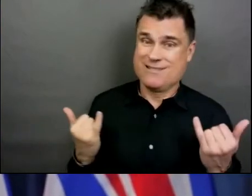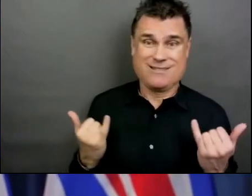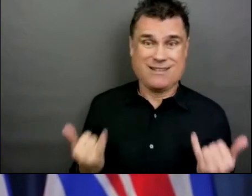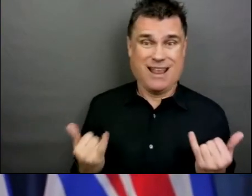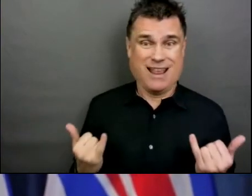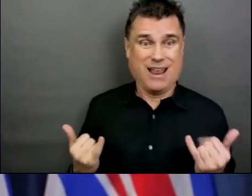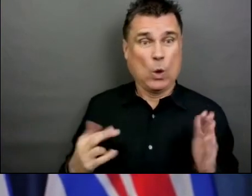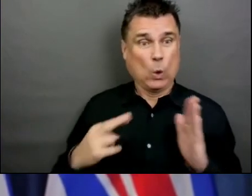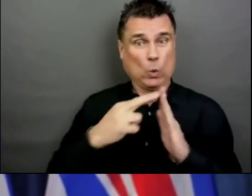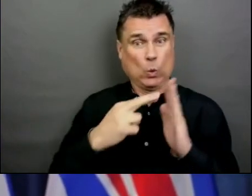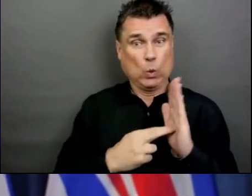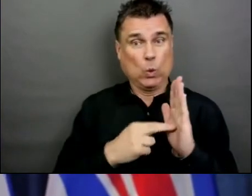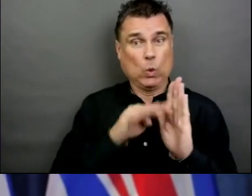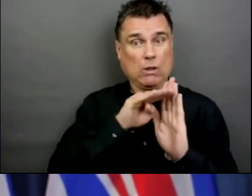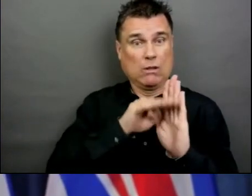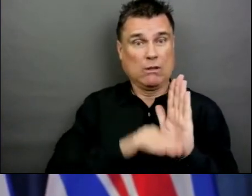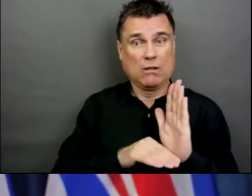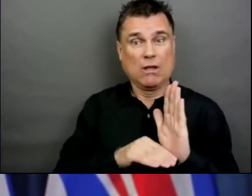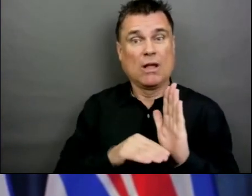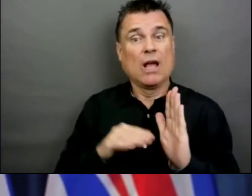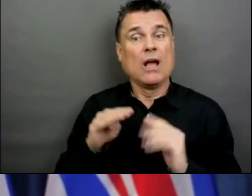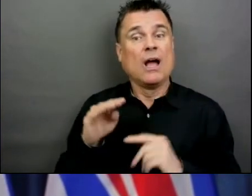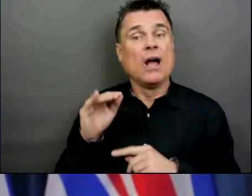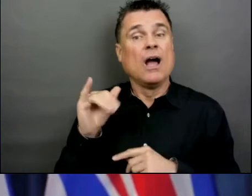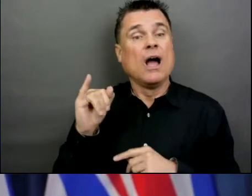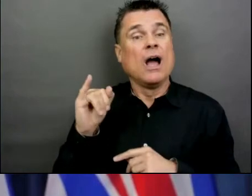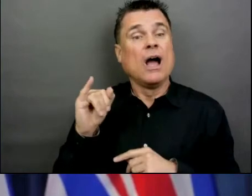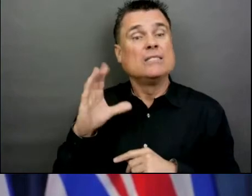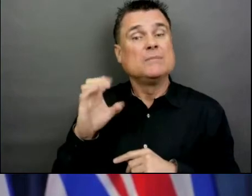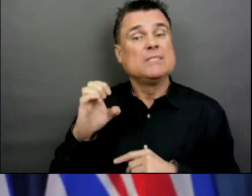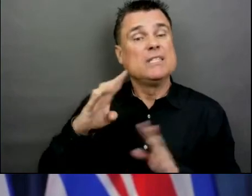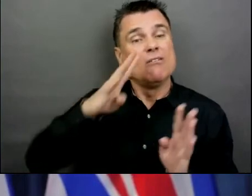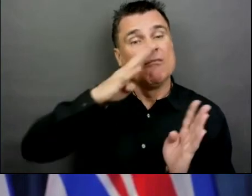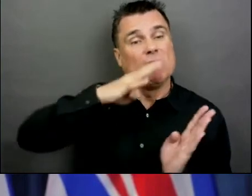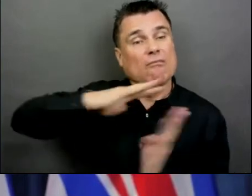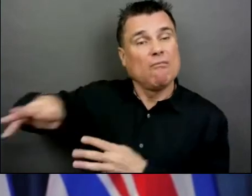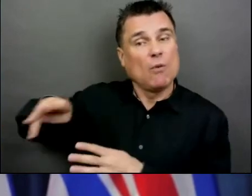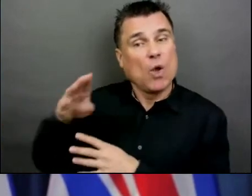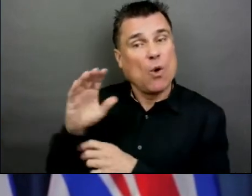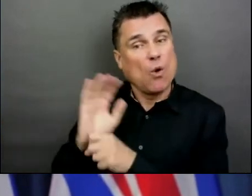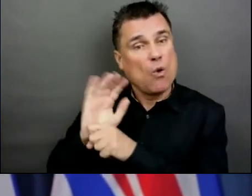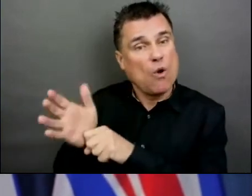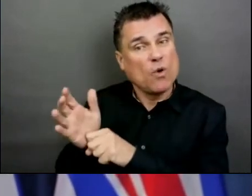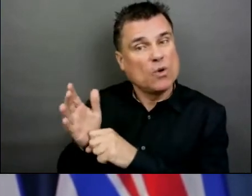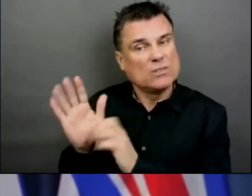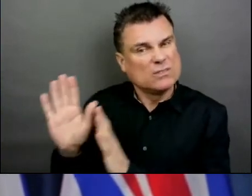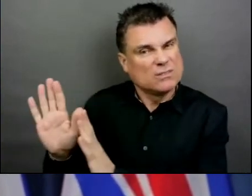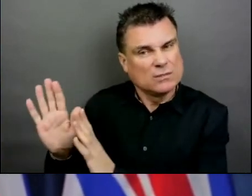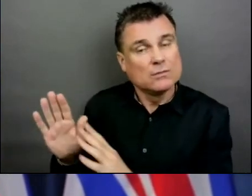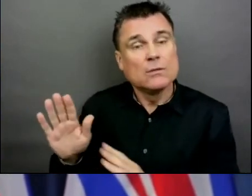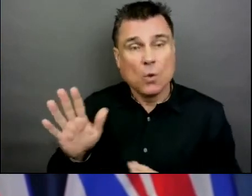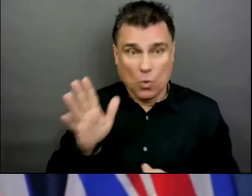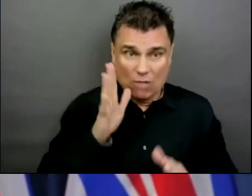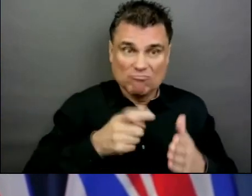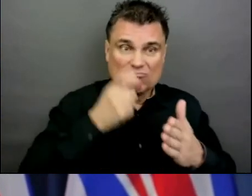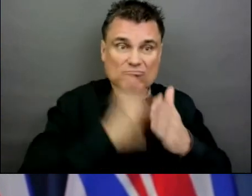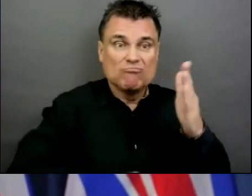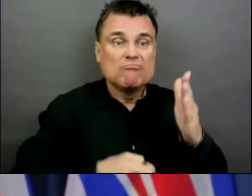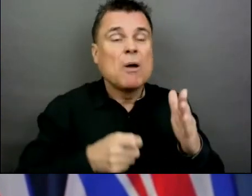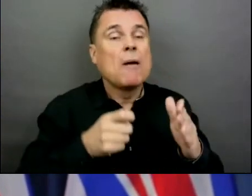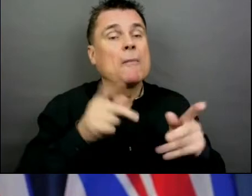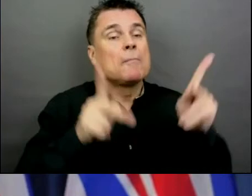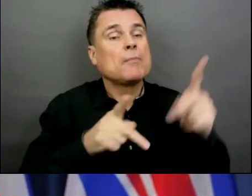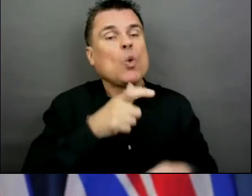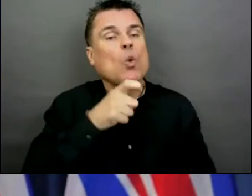a time, are you considering increasing fines for people that are breaking the rules and doing things that the provincial health officer is asking